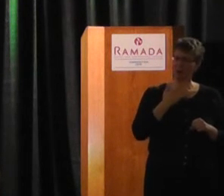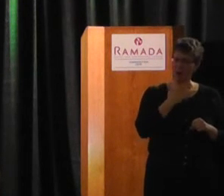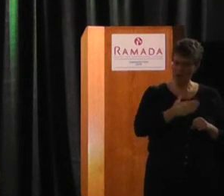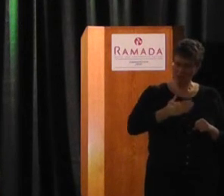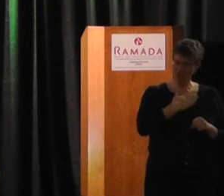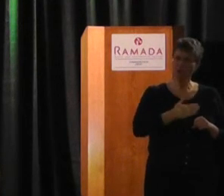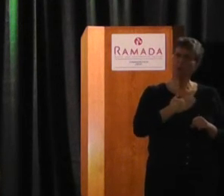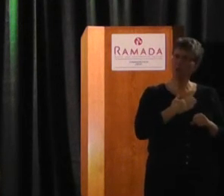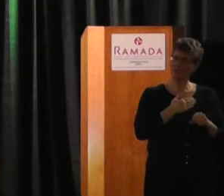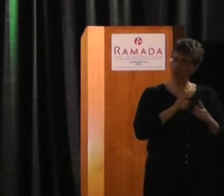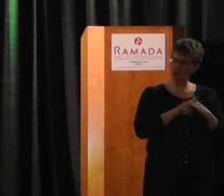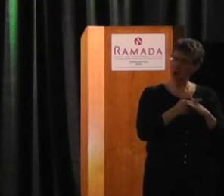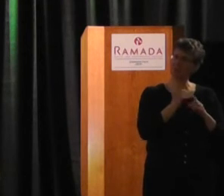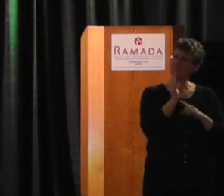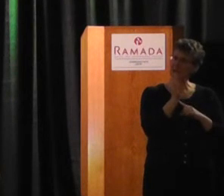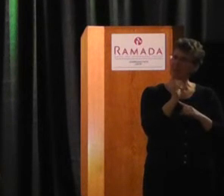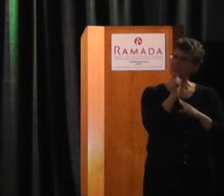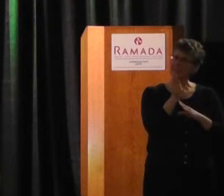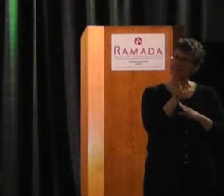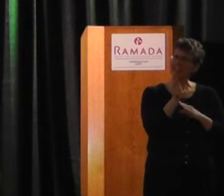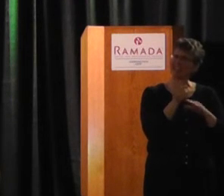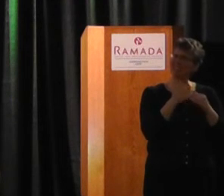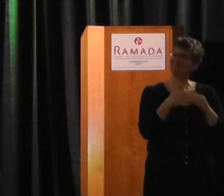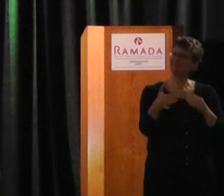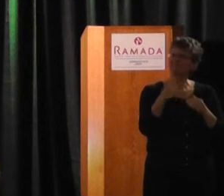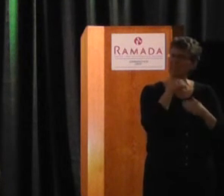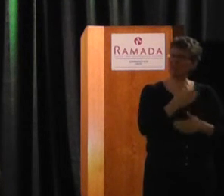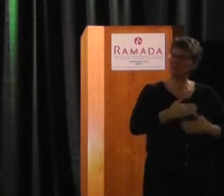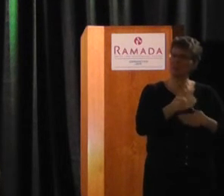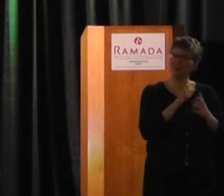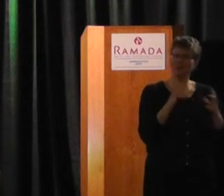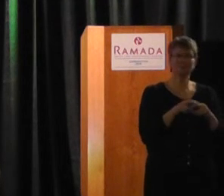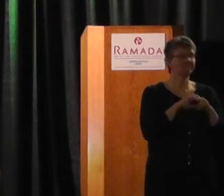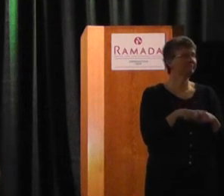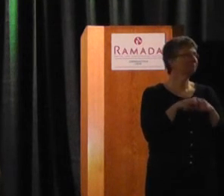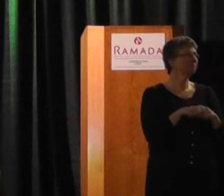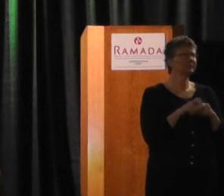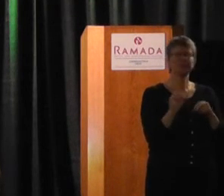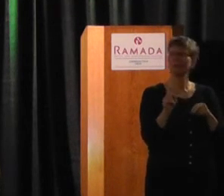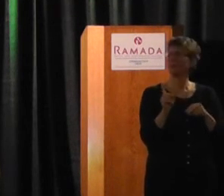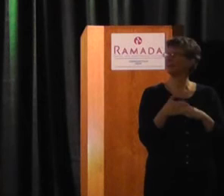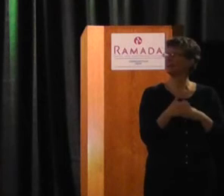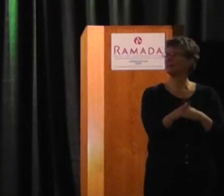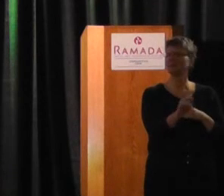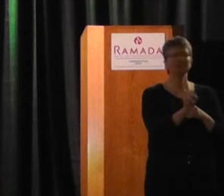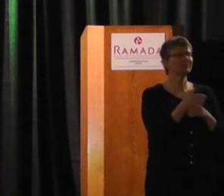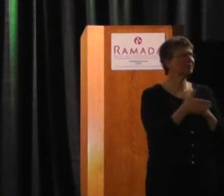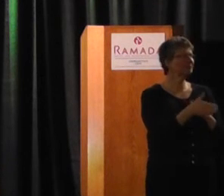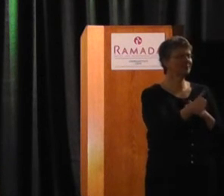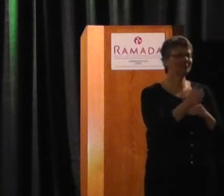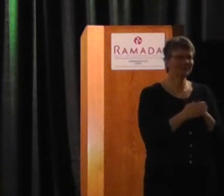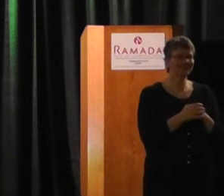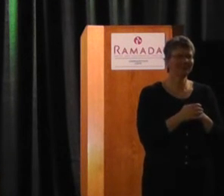the five, 10 minutes at the beginning. A little really I didn't enjoy too much the ice fishing. To be sitting there is not really fun. But the good thing is like the, you